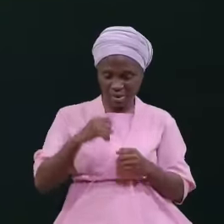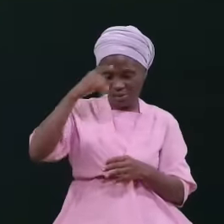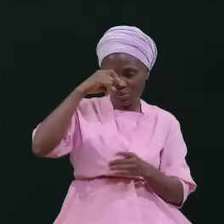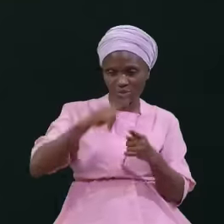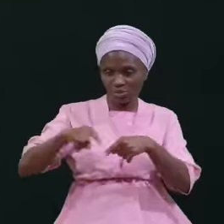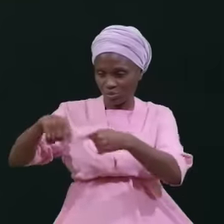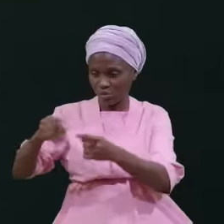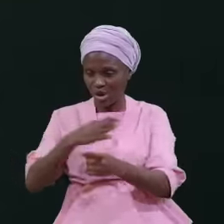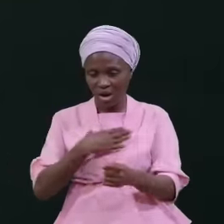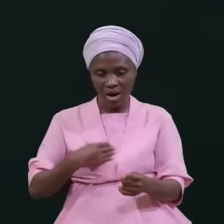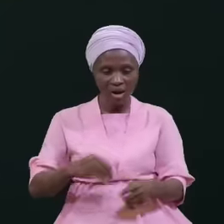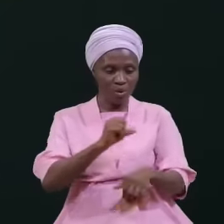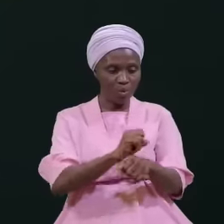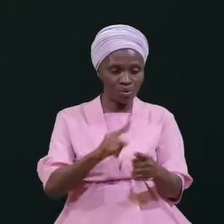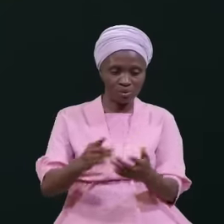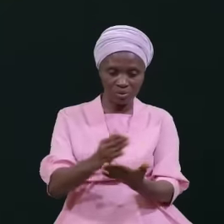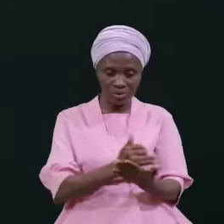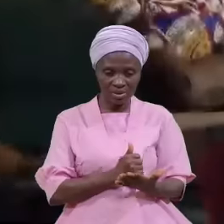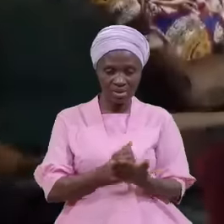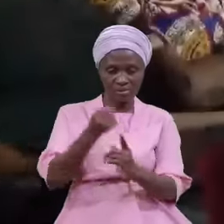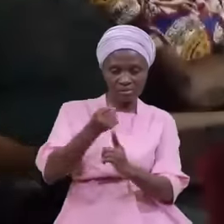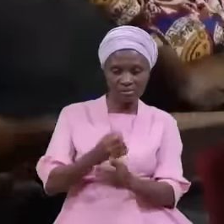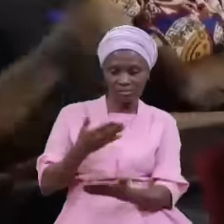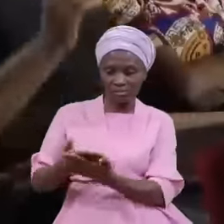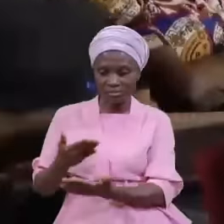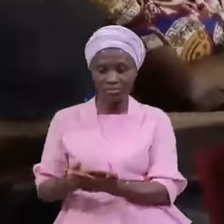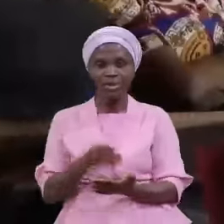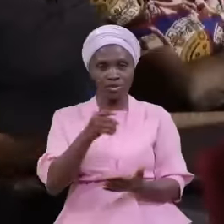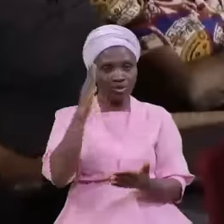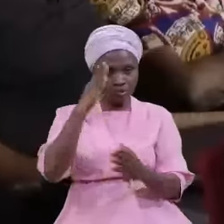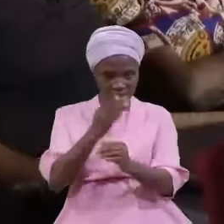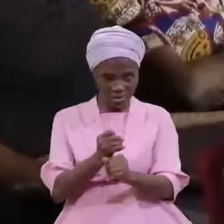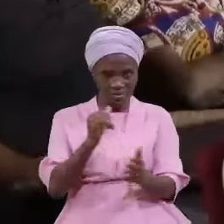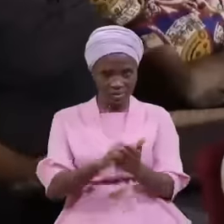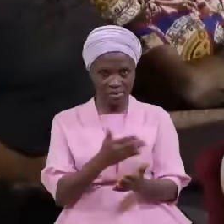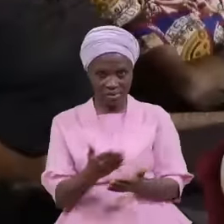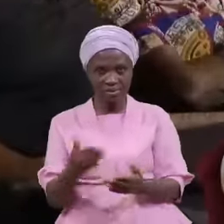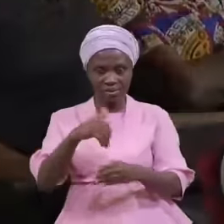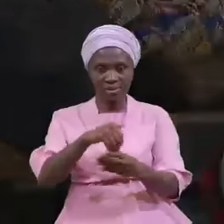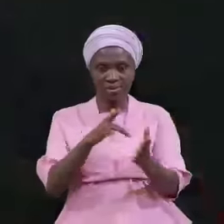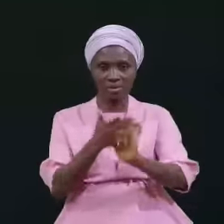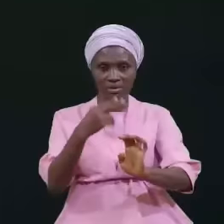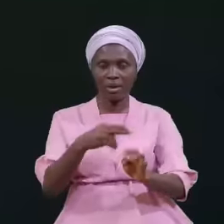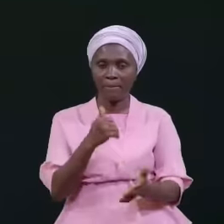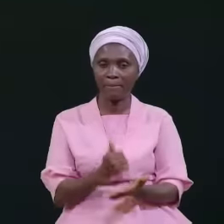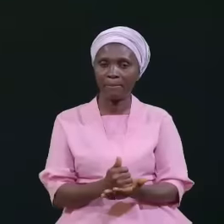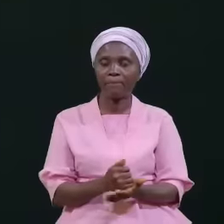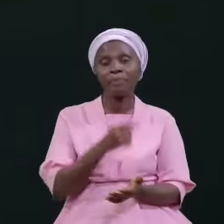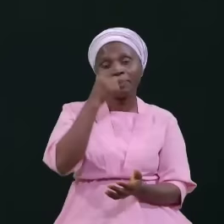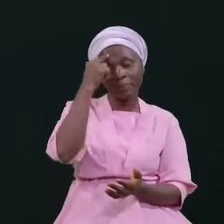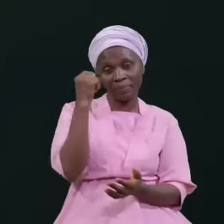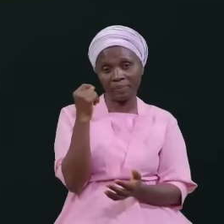living. Tonight is your night. You receive in Jesus' name. Because every